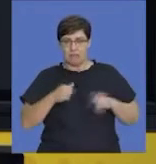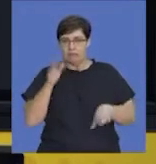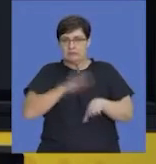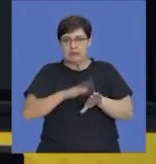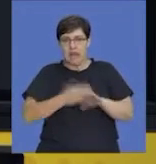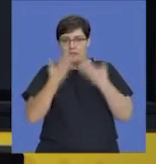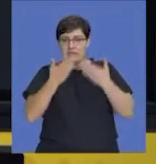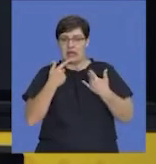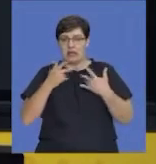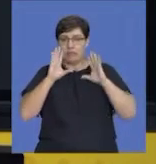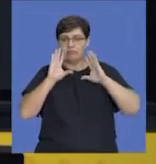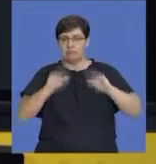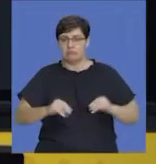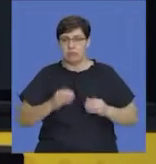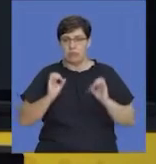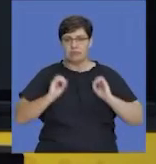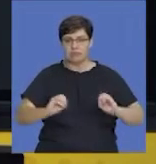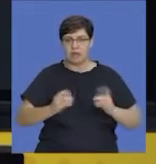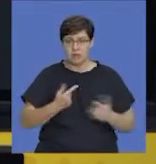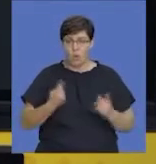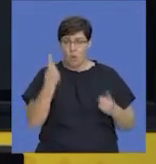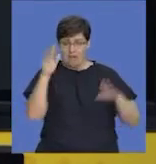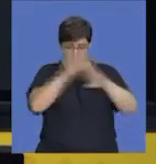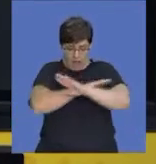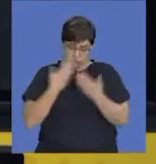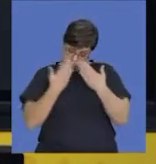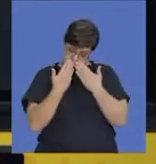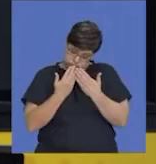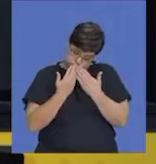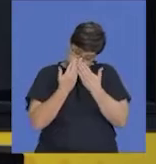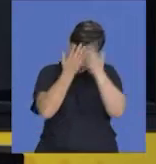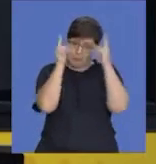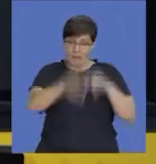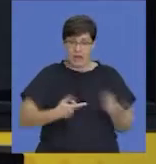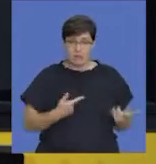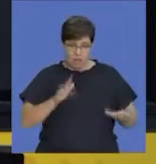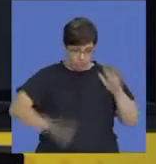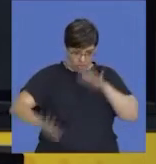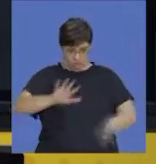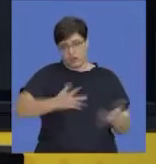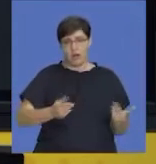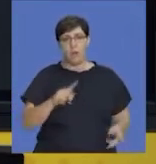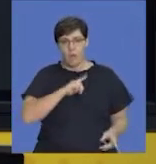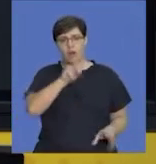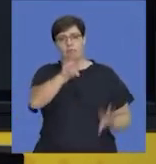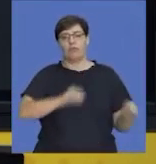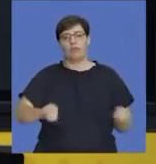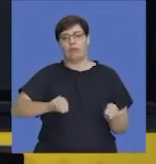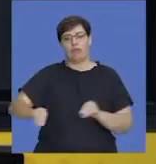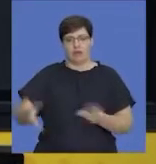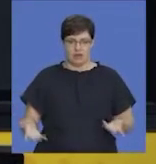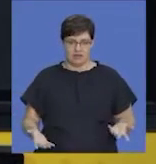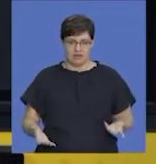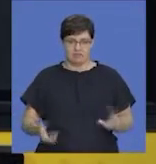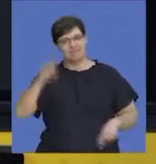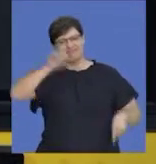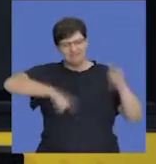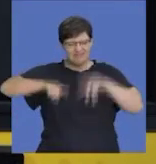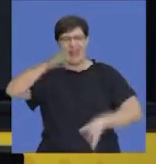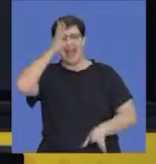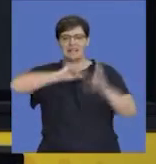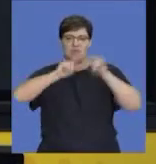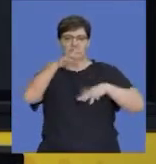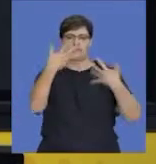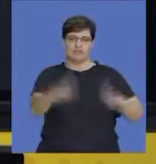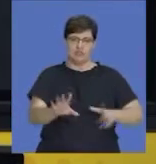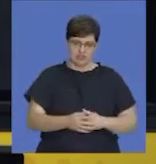put in the entire year's work into one night. So, you know, it's a whole range of things that you can think of and experiences